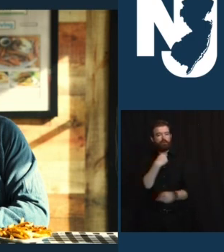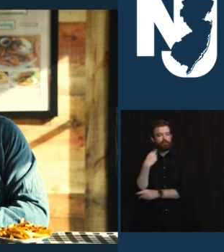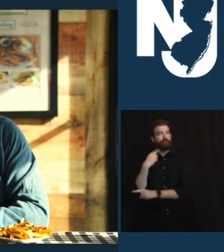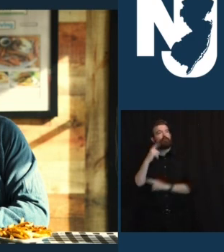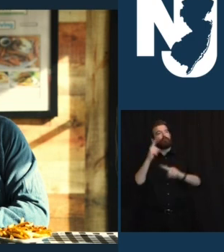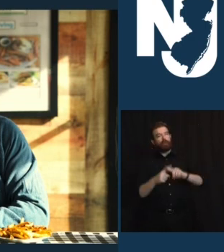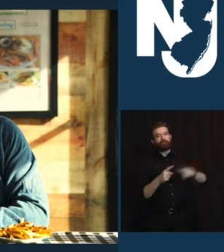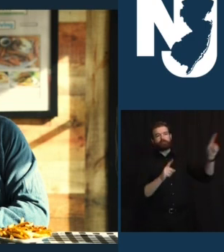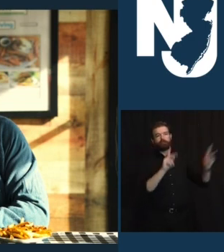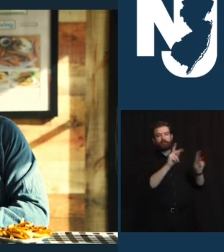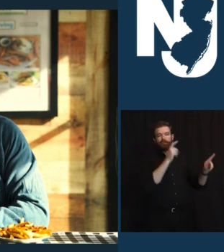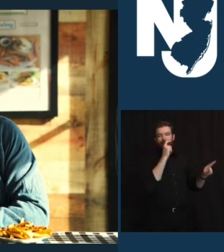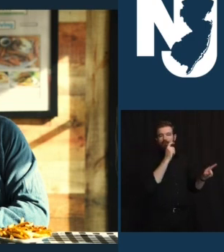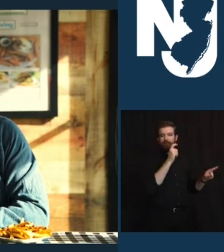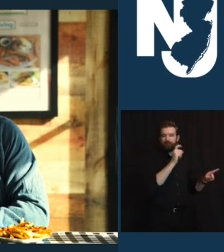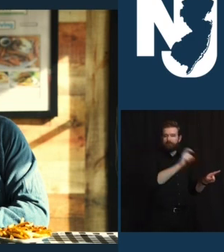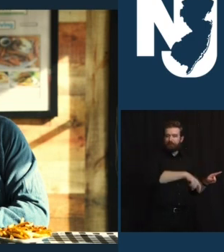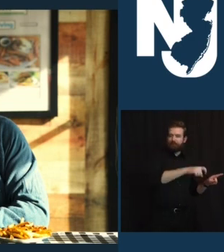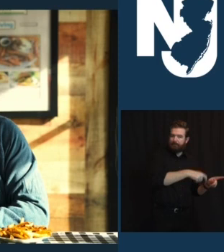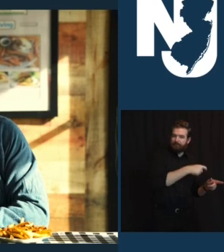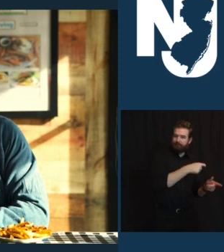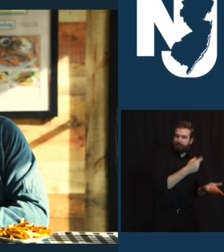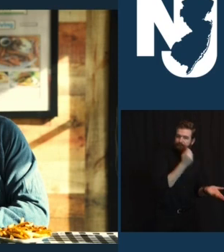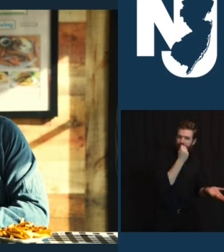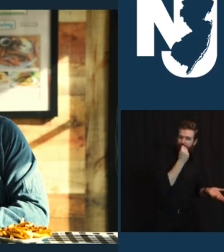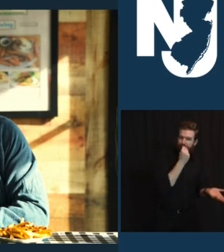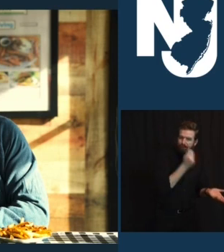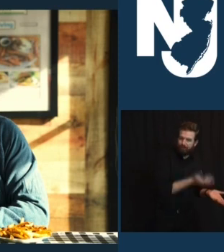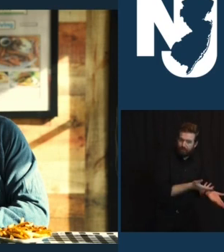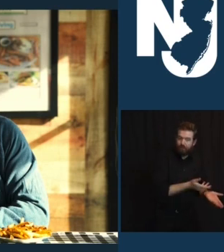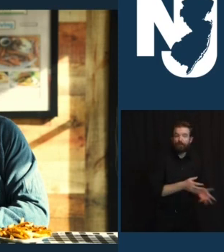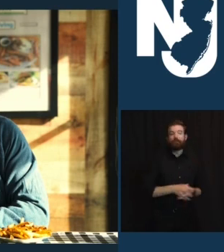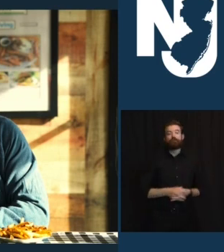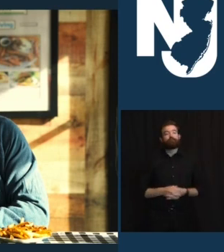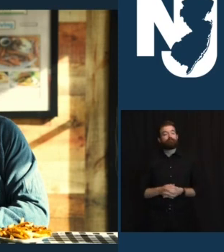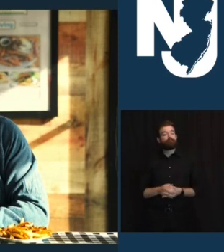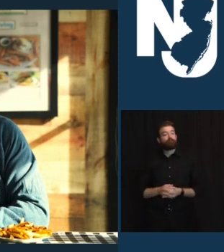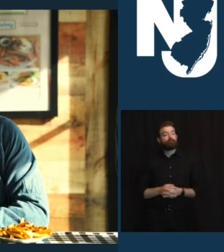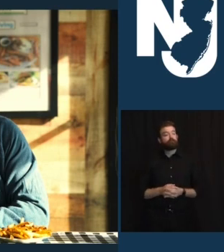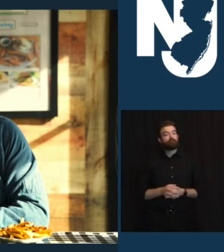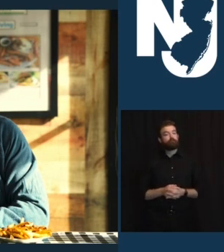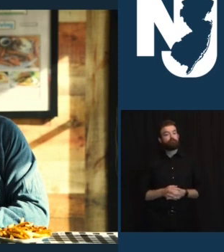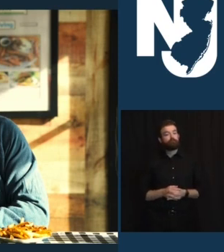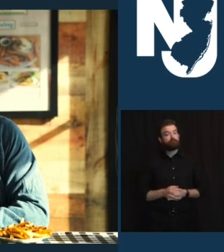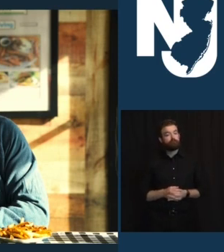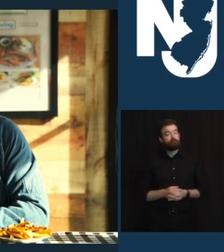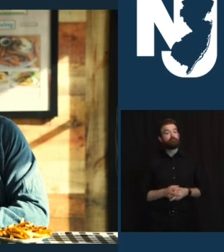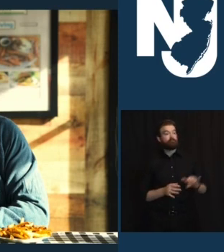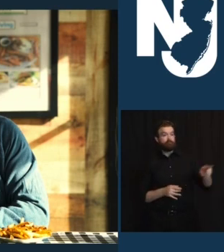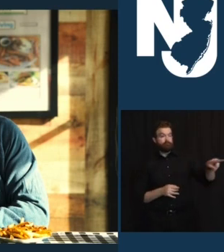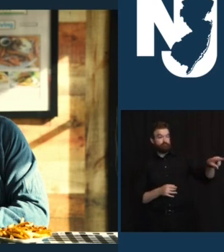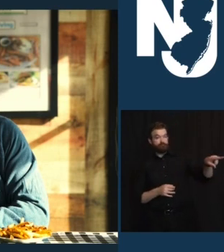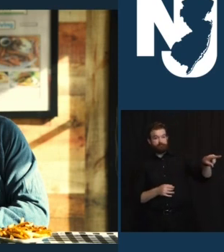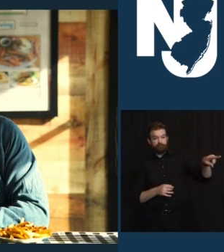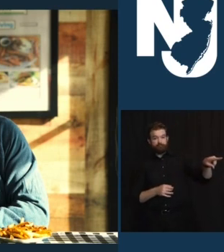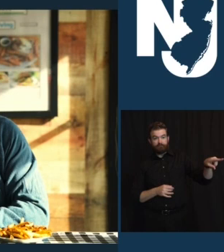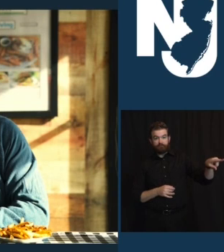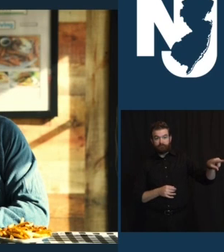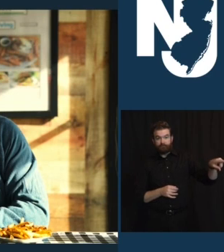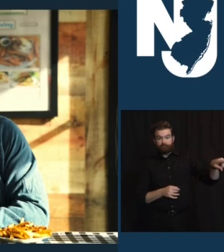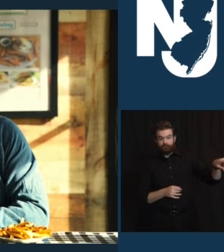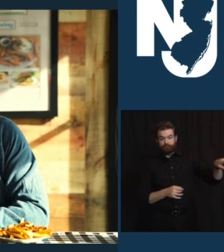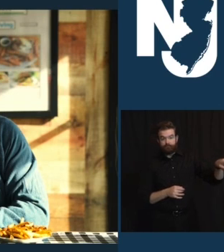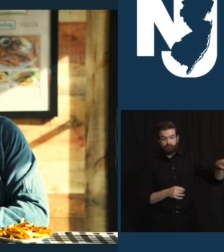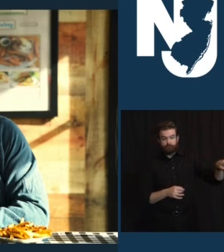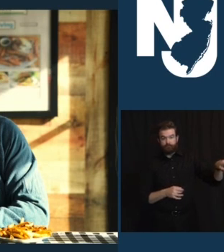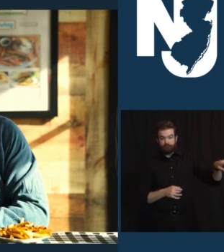to establishments. And you can see, as that's a preview to this, one of the DCA partner communities in this effort has